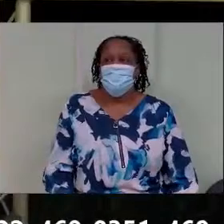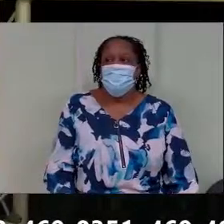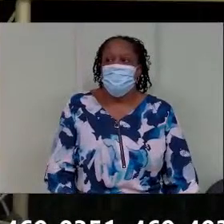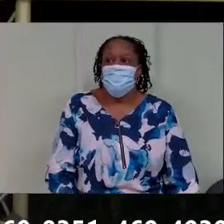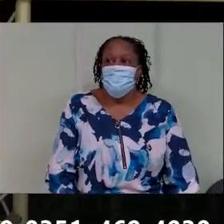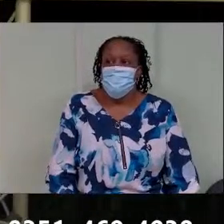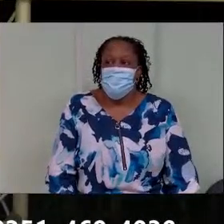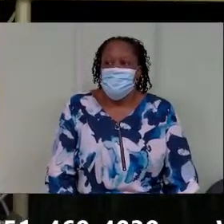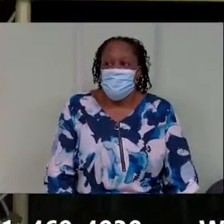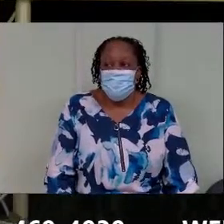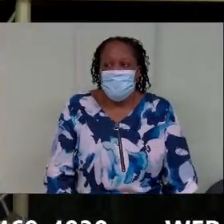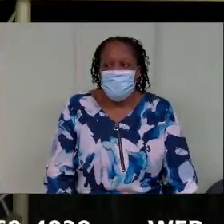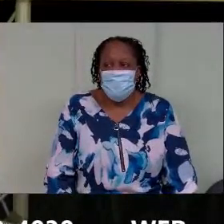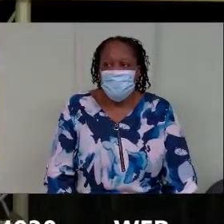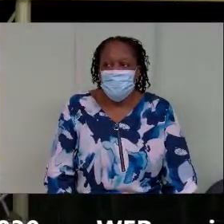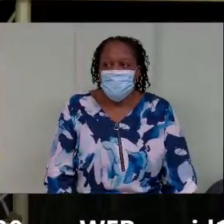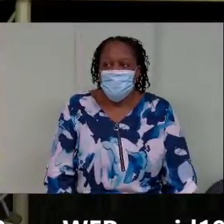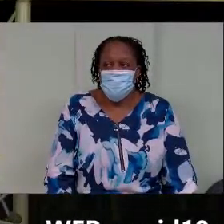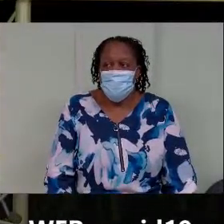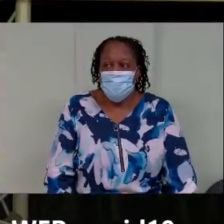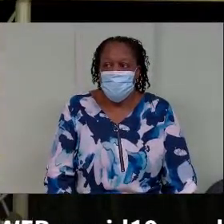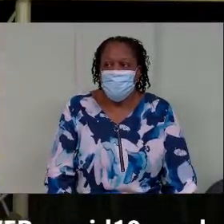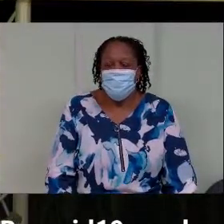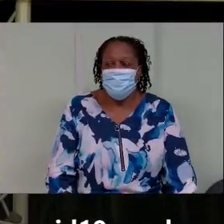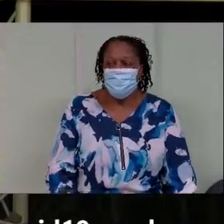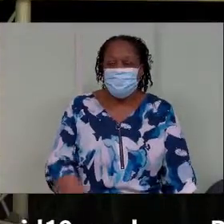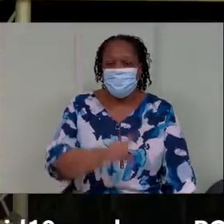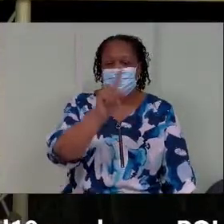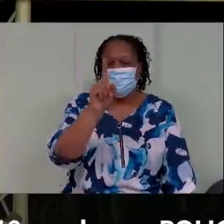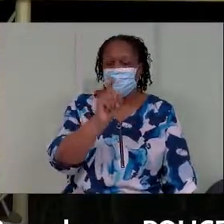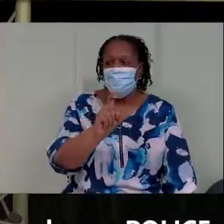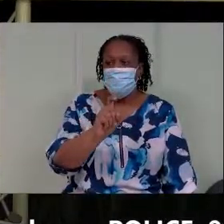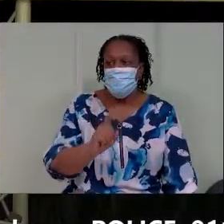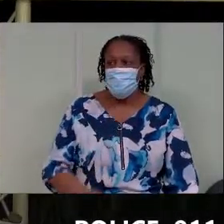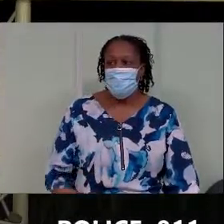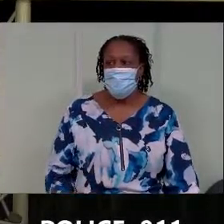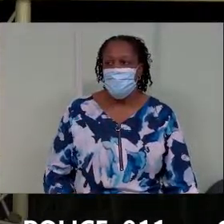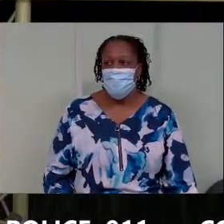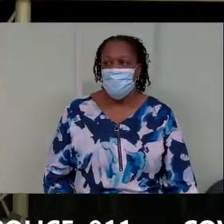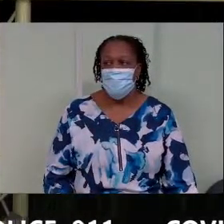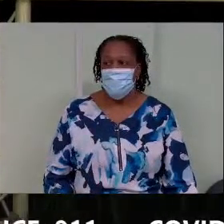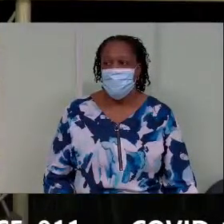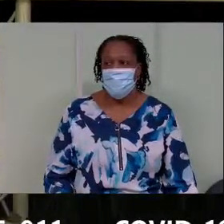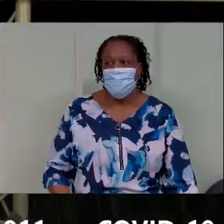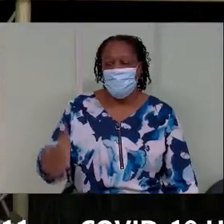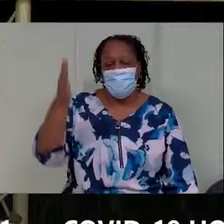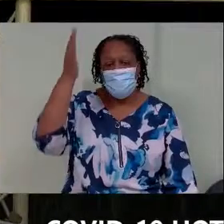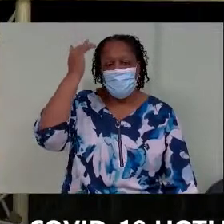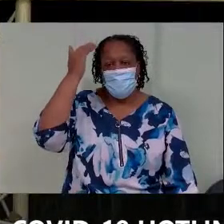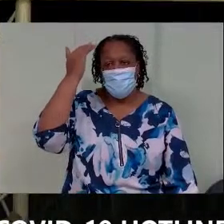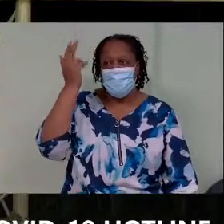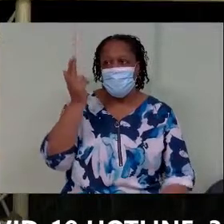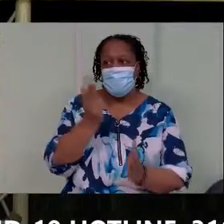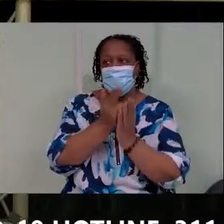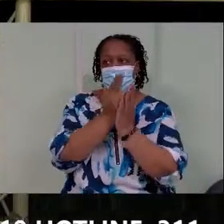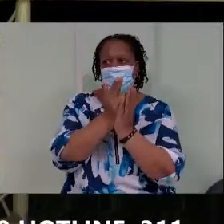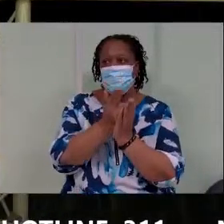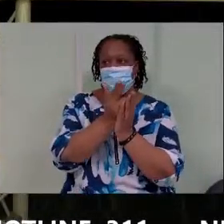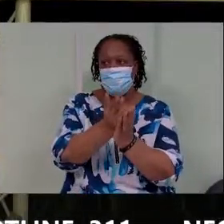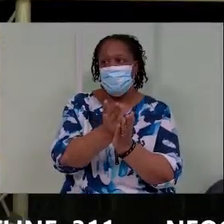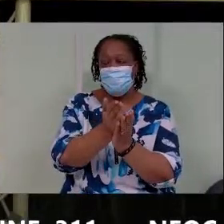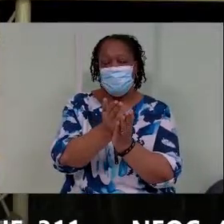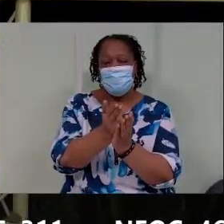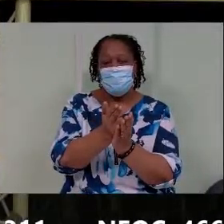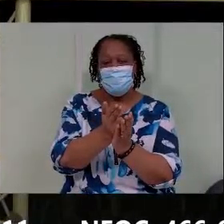Mr. Samuel, thank you. Third question, why are the ships that were scheduled